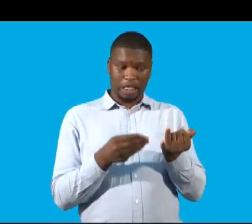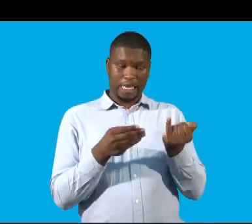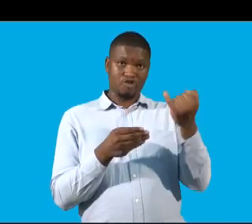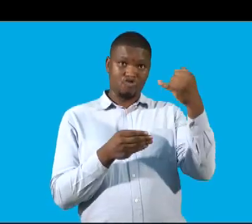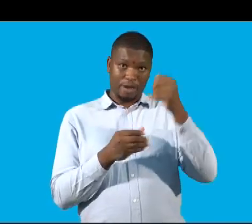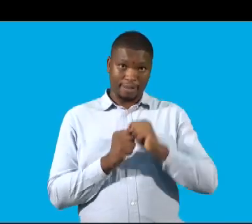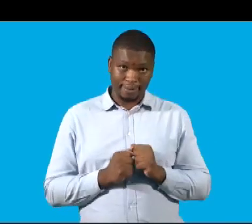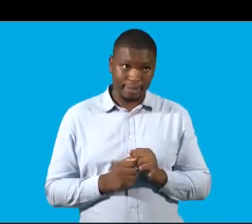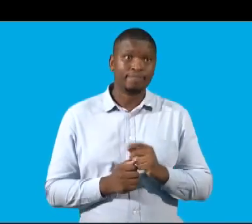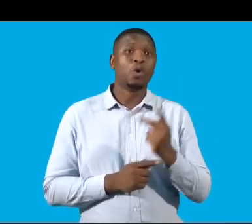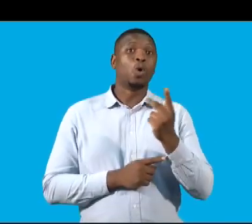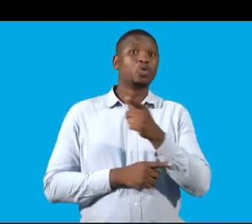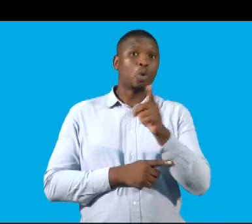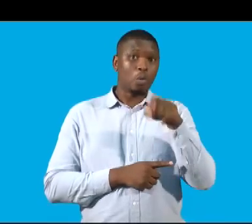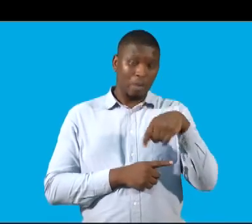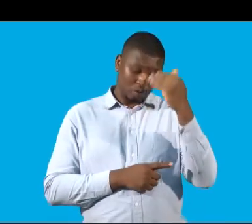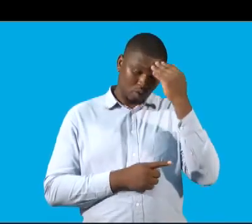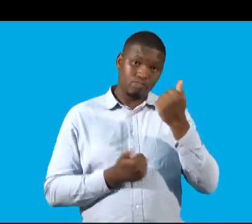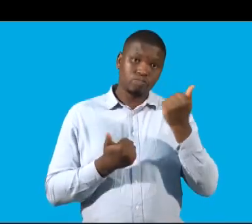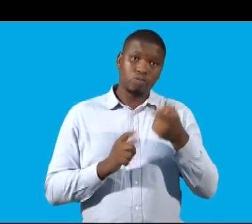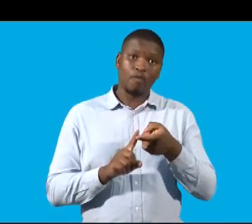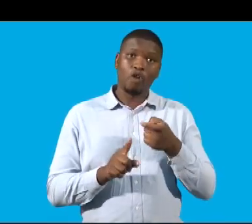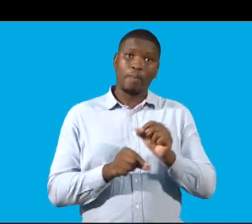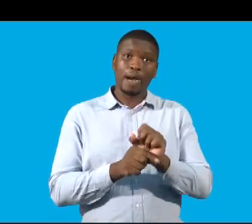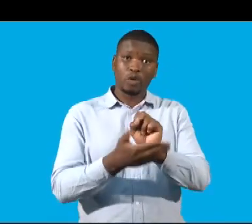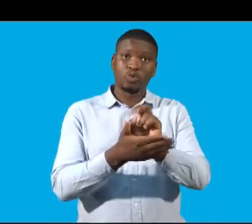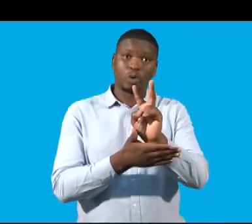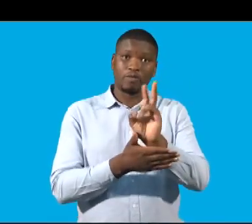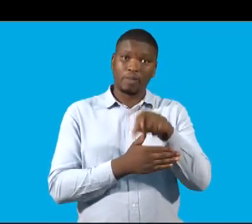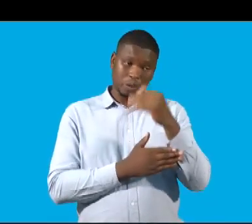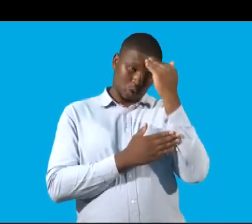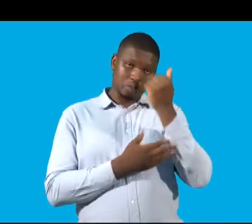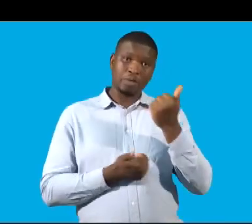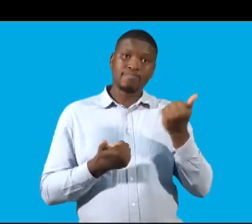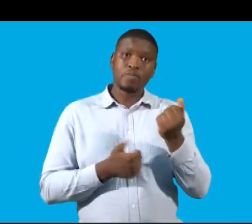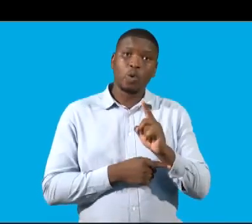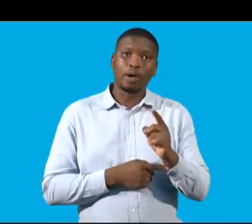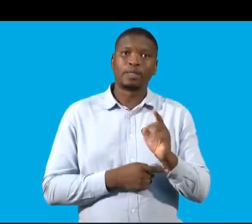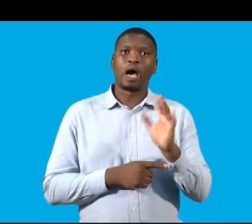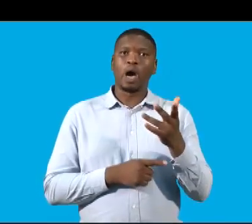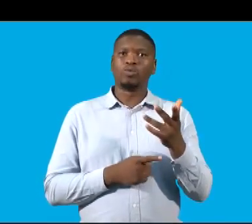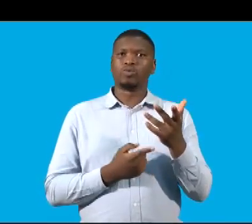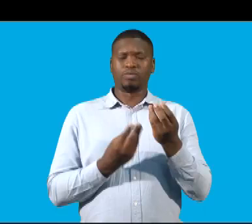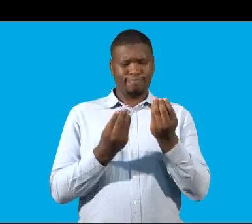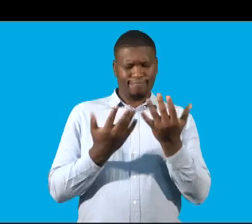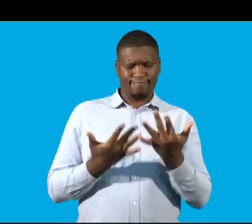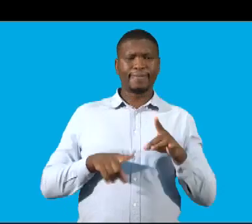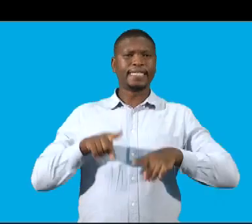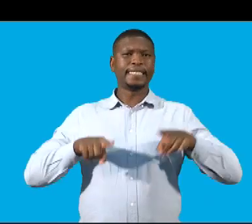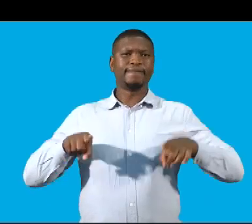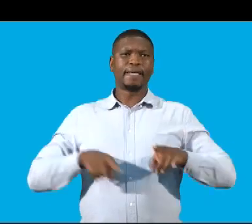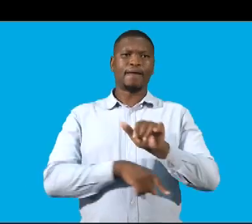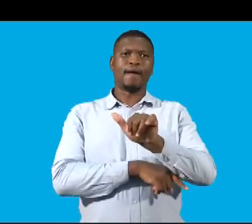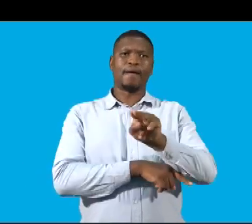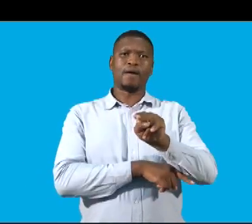effective interest. And then what you should know from grade 12 or be able to do is how to calculate different annuities, also how to